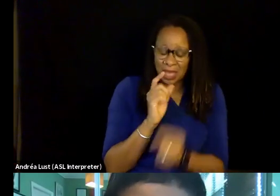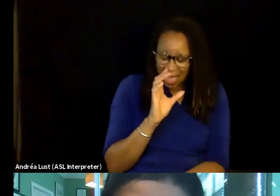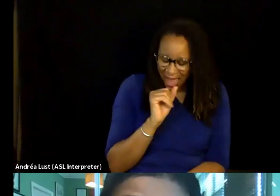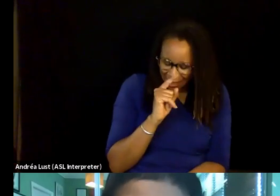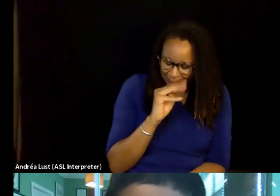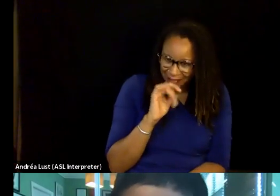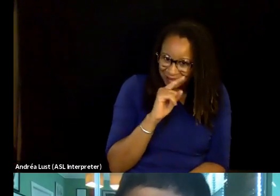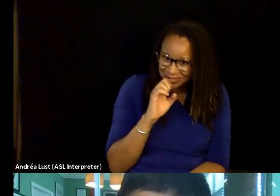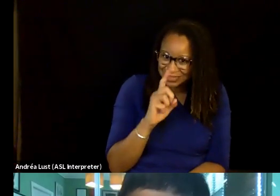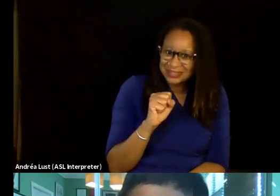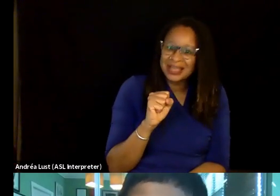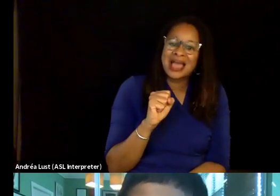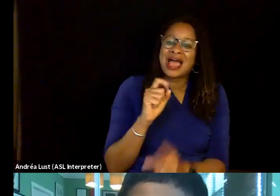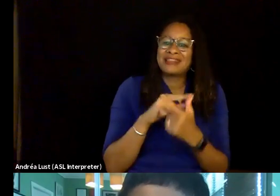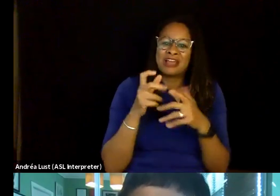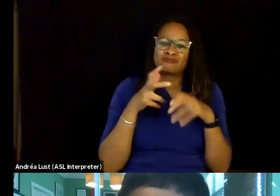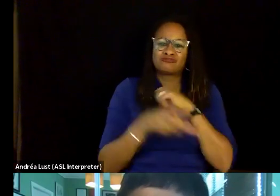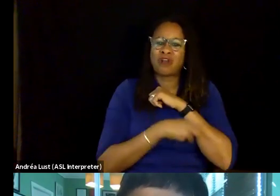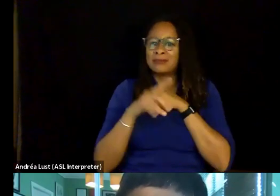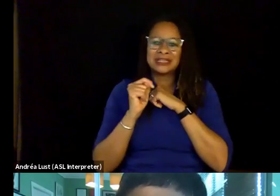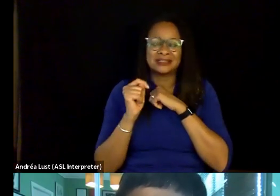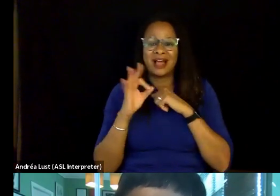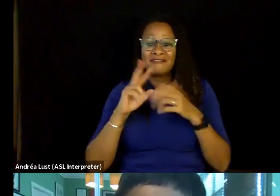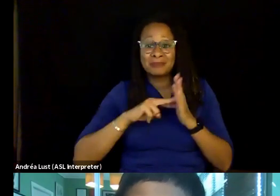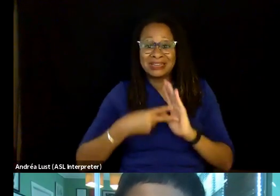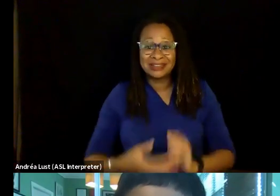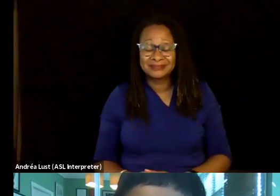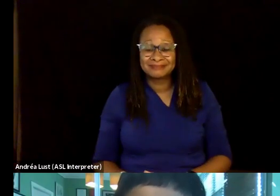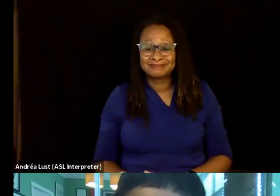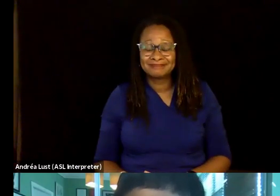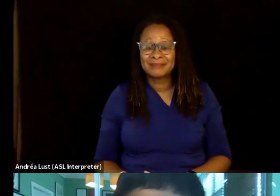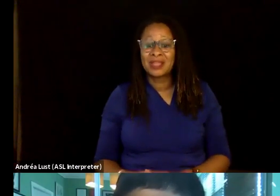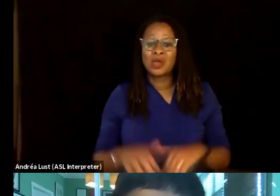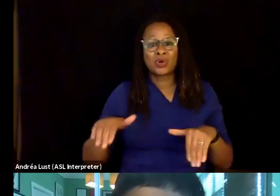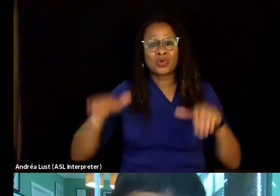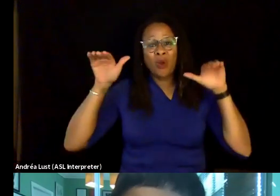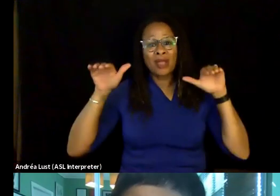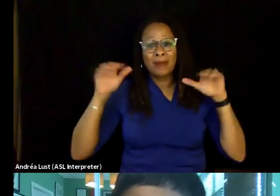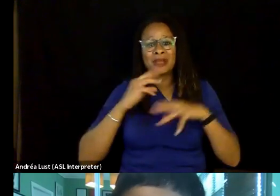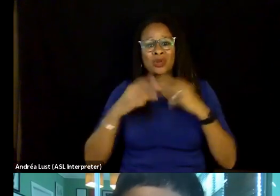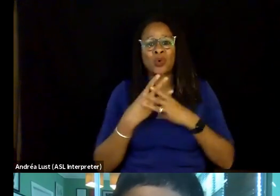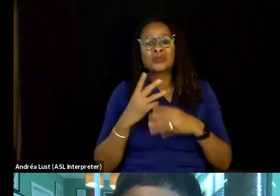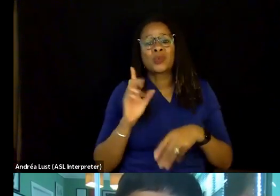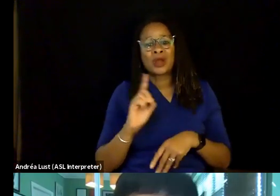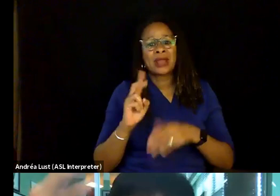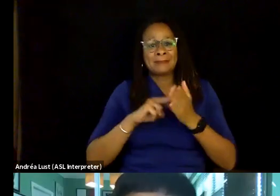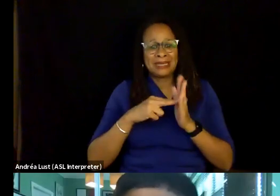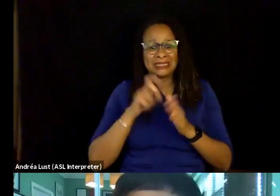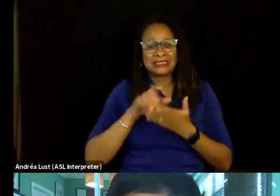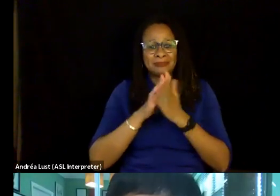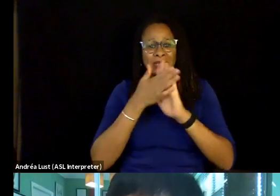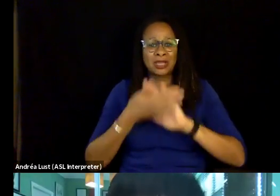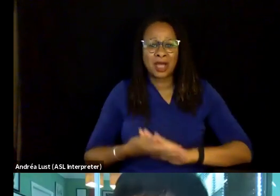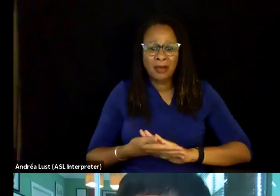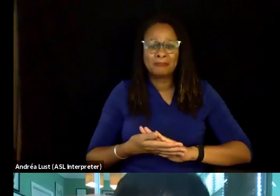it of meaning. So we're growing up now in a world where meaning has got to be personal, because the